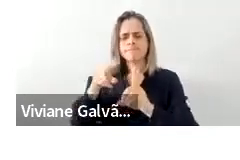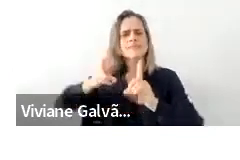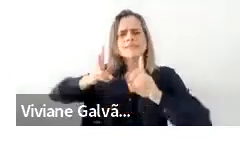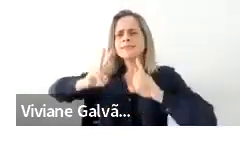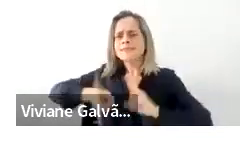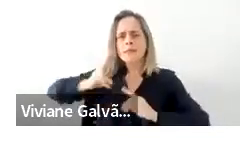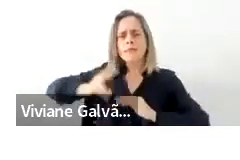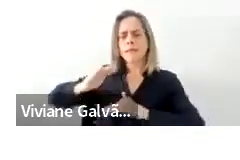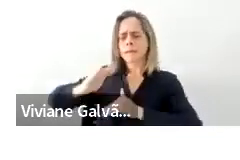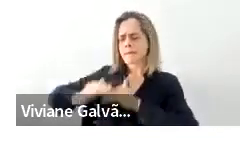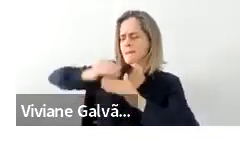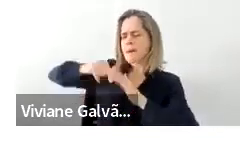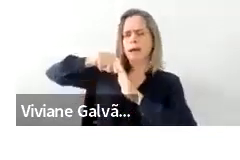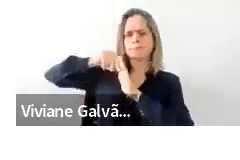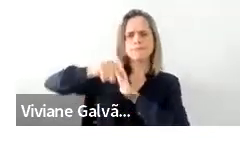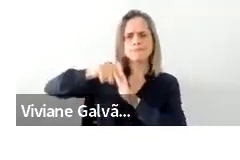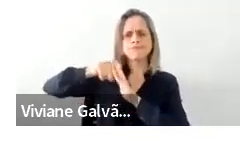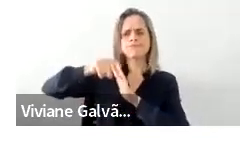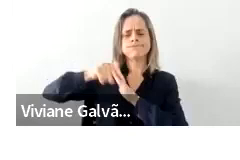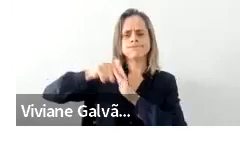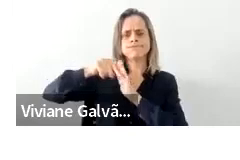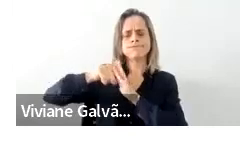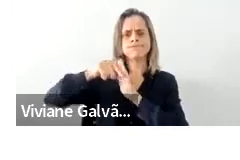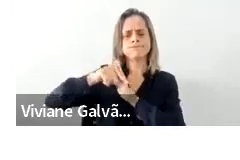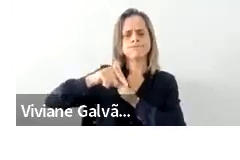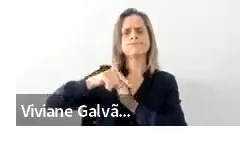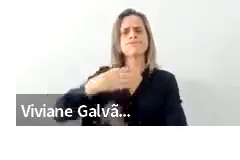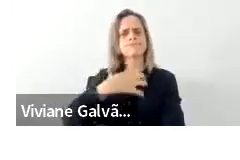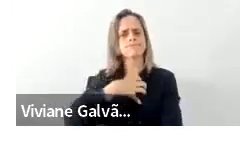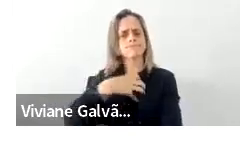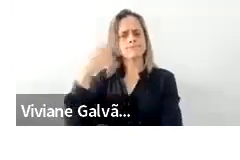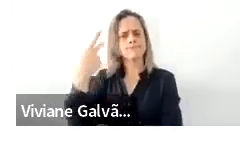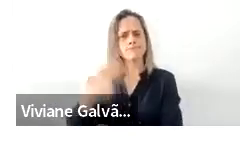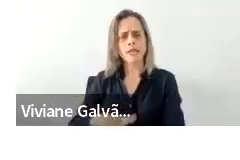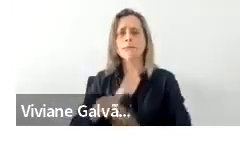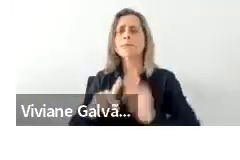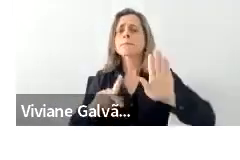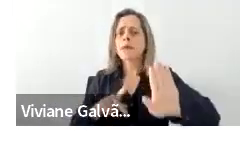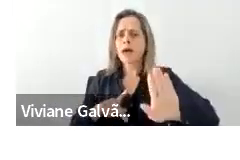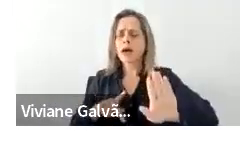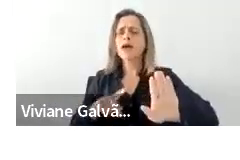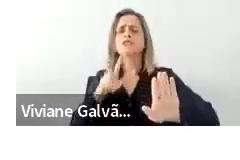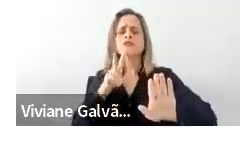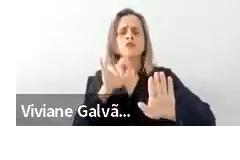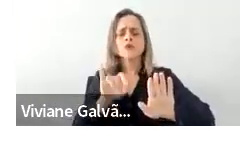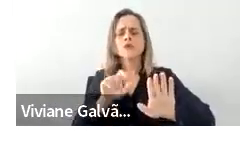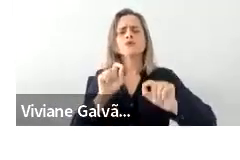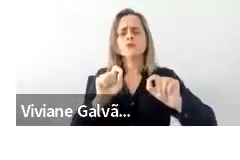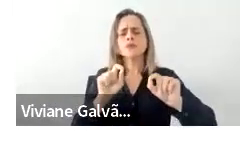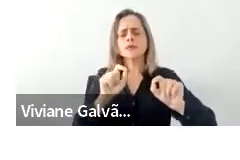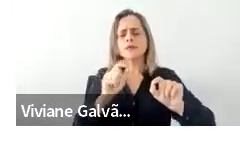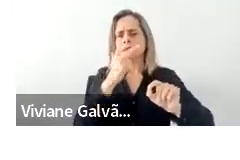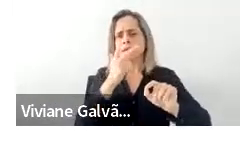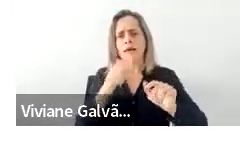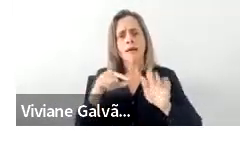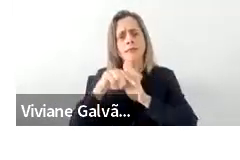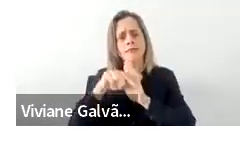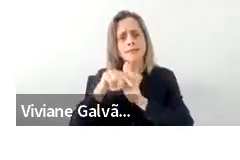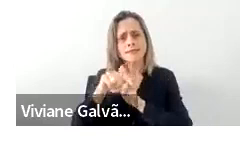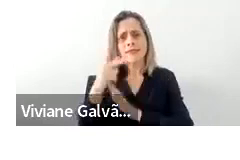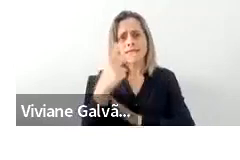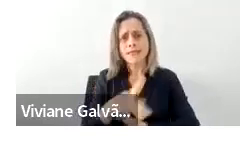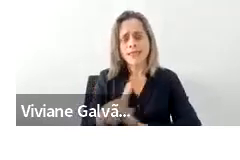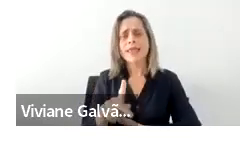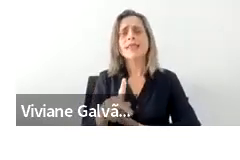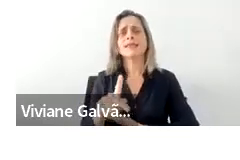together a novel system of semiological constructs, that had no parallel in Marx and